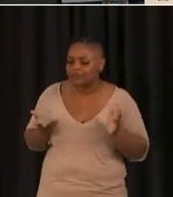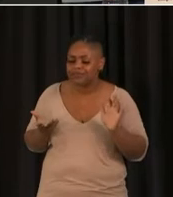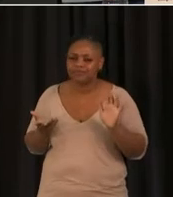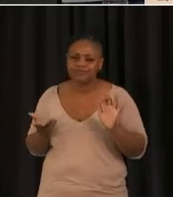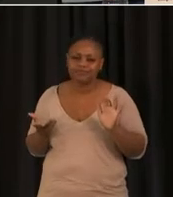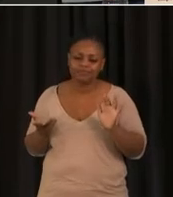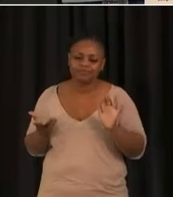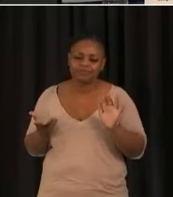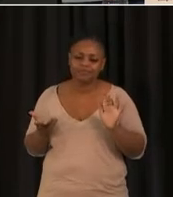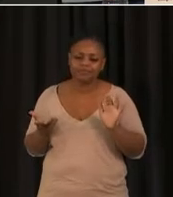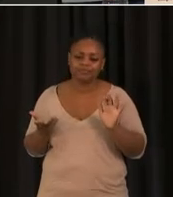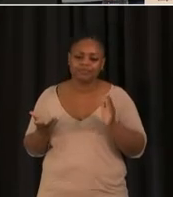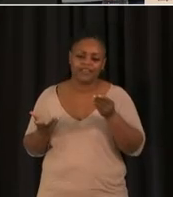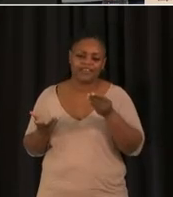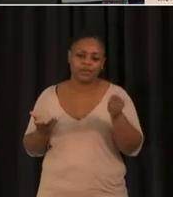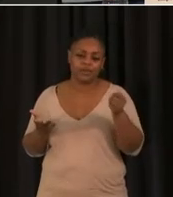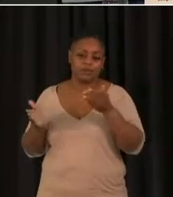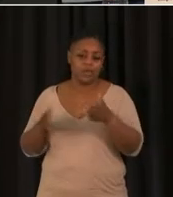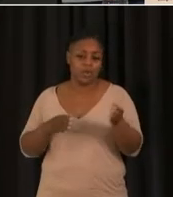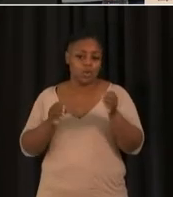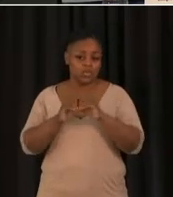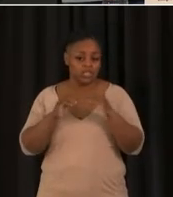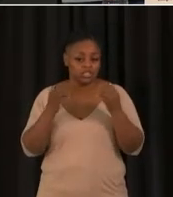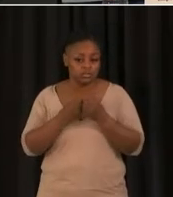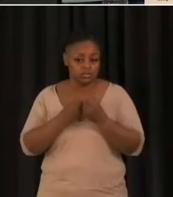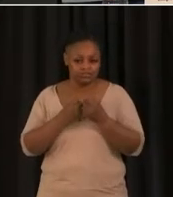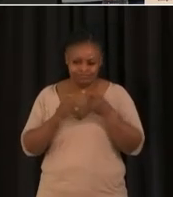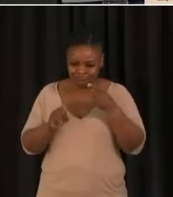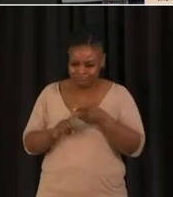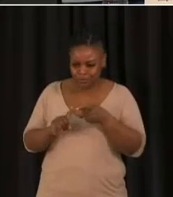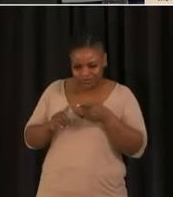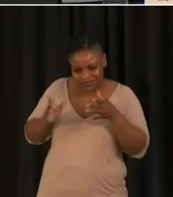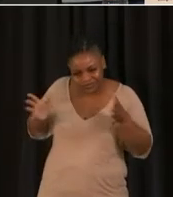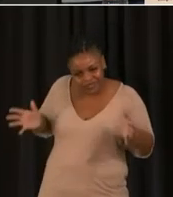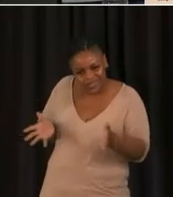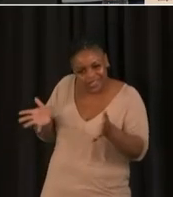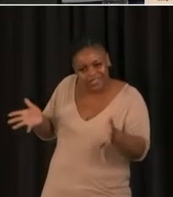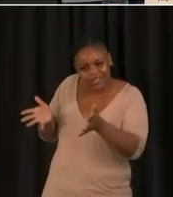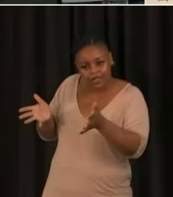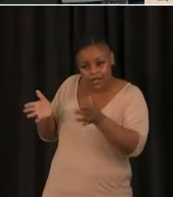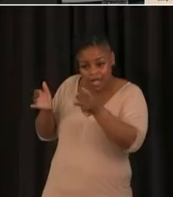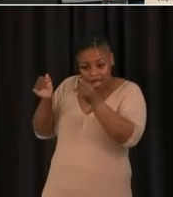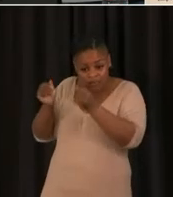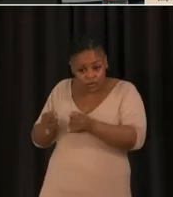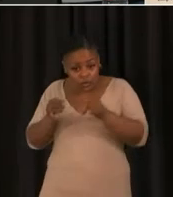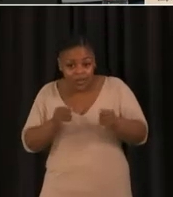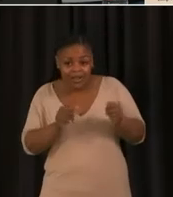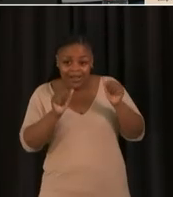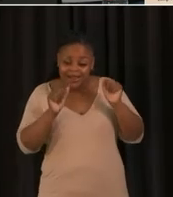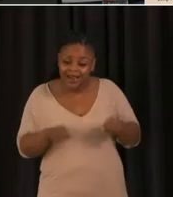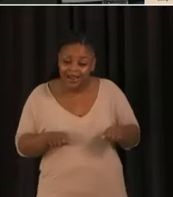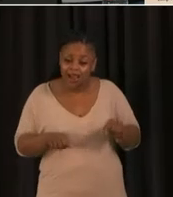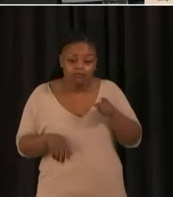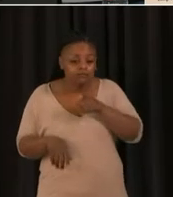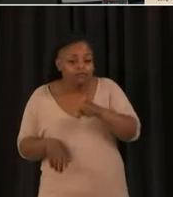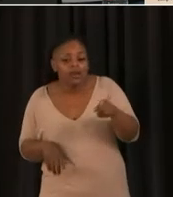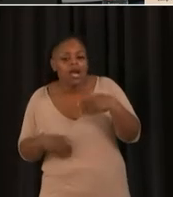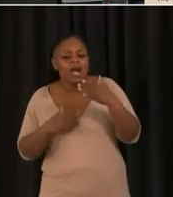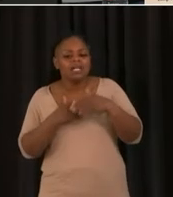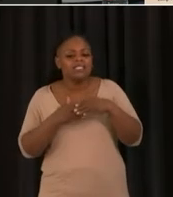DCDISB on Twitter. Next slide. We've also launched, as of yesterday, the Financial